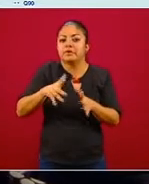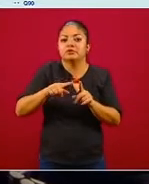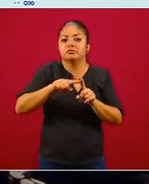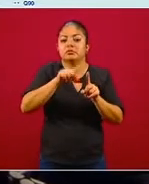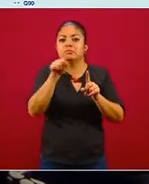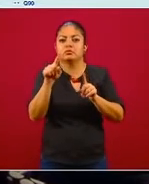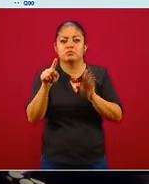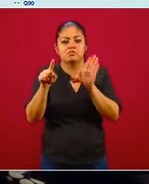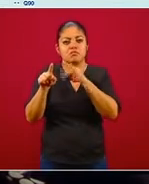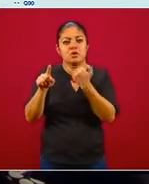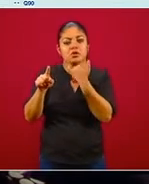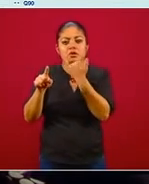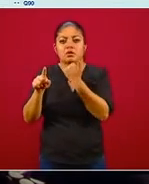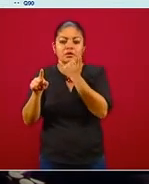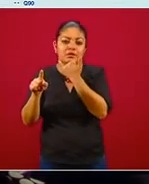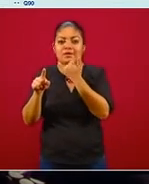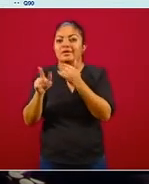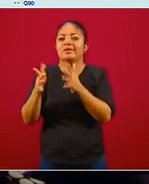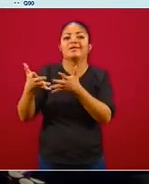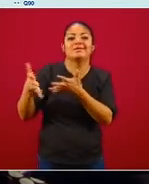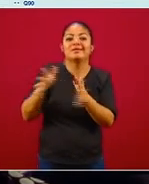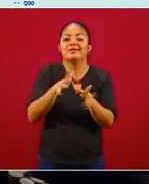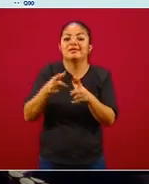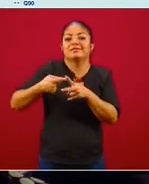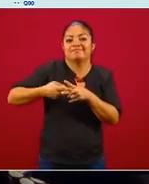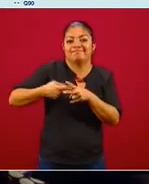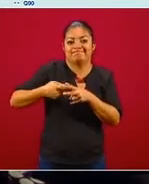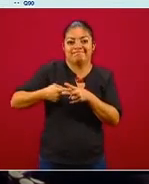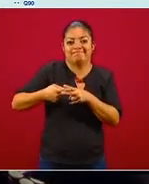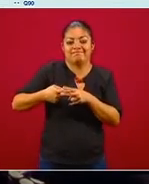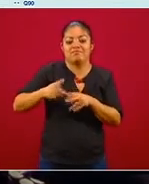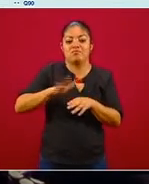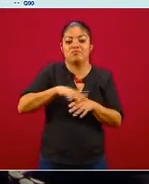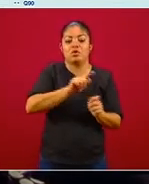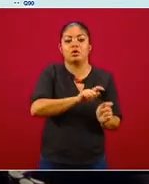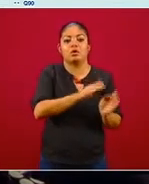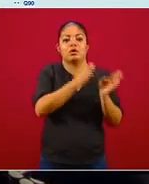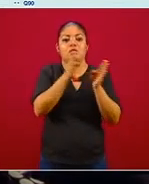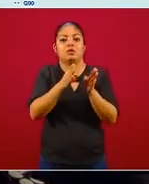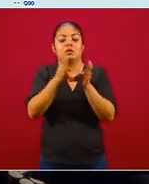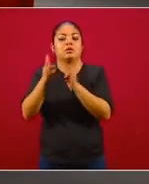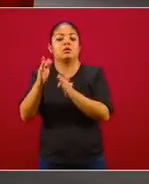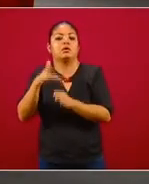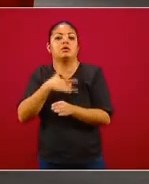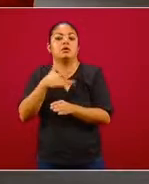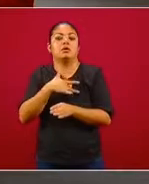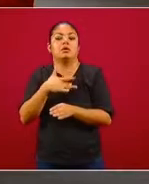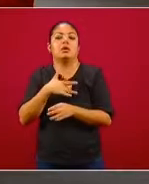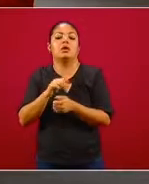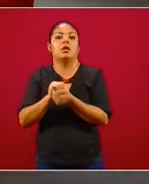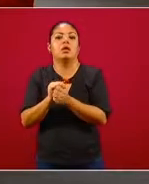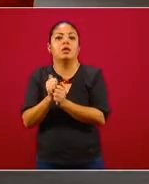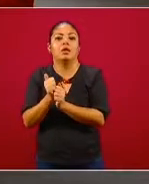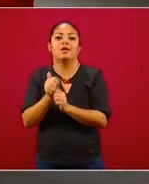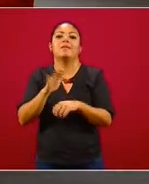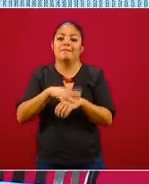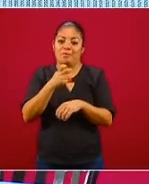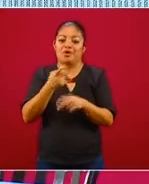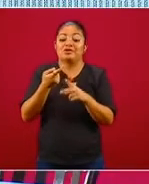So sometimes we have to adjust the information because